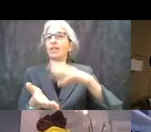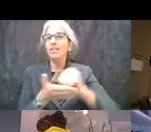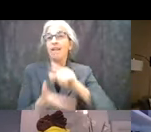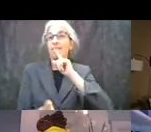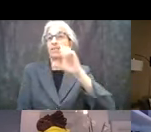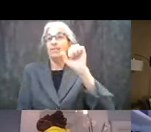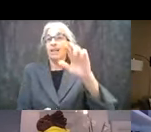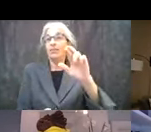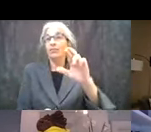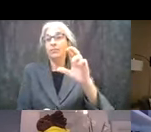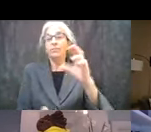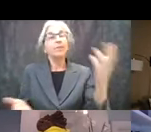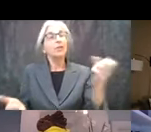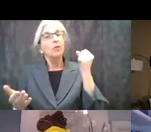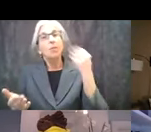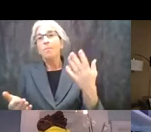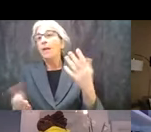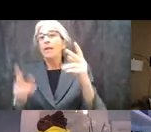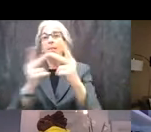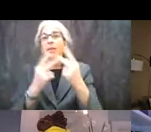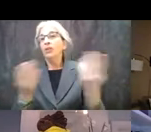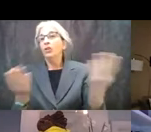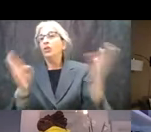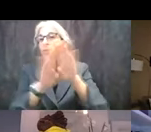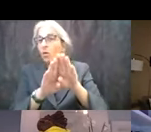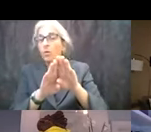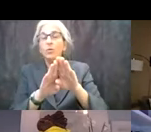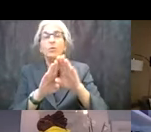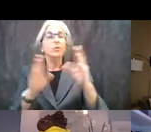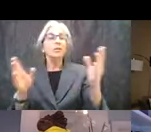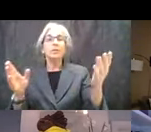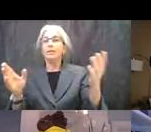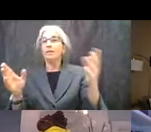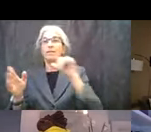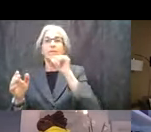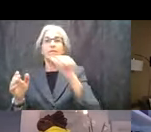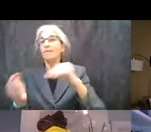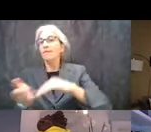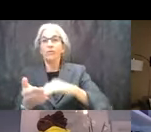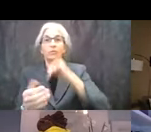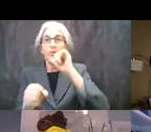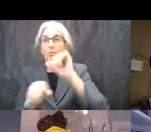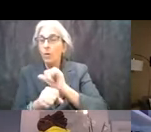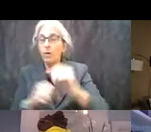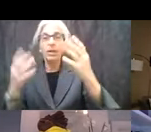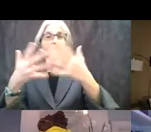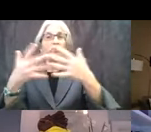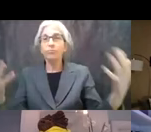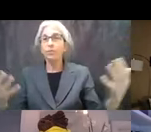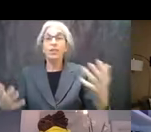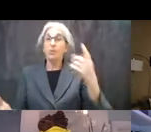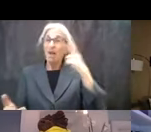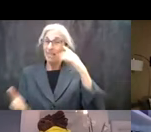preserve capabilities for the hospital. So for a variety of reasons, we've seen a dramatic drop-off in cancer diagnoses during the pandemic, perhaps cut in